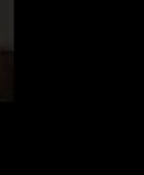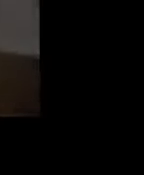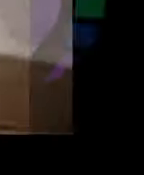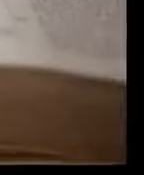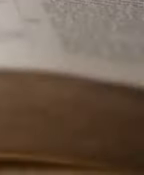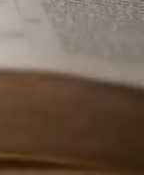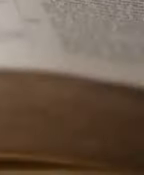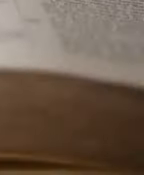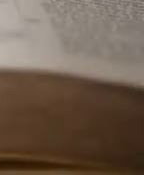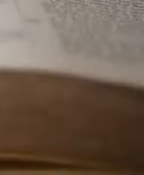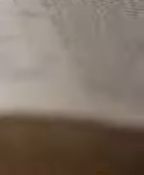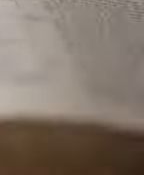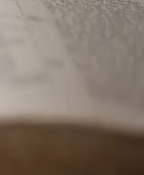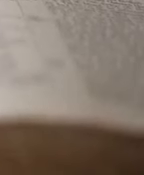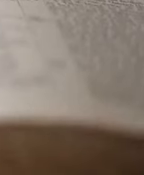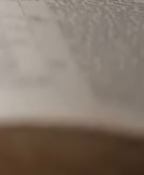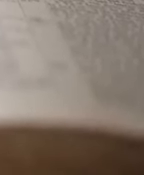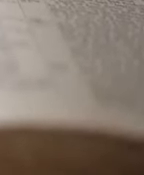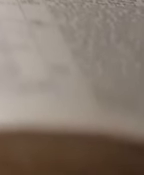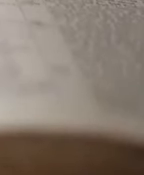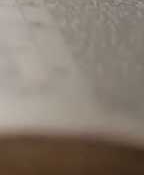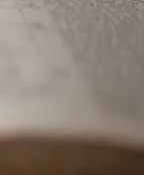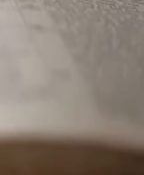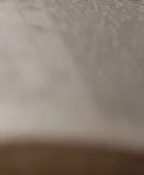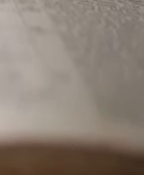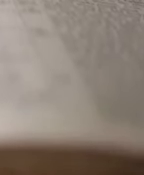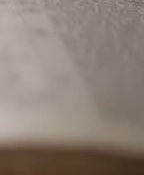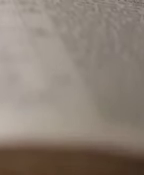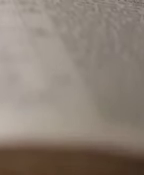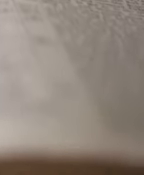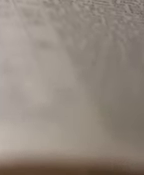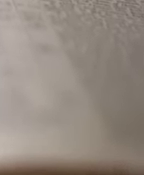Please rise as you are able for today's sacred reading.